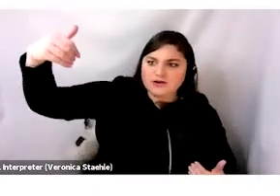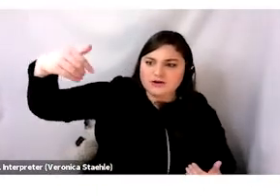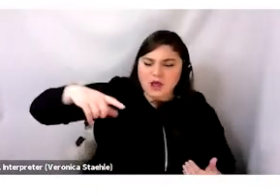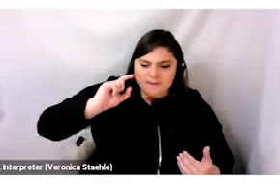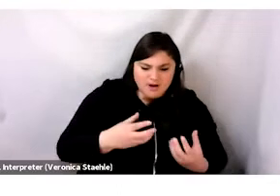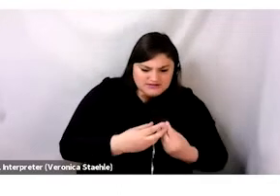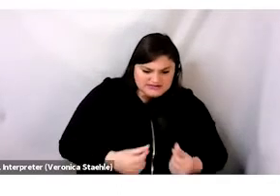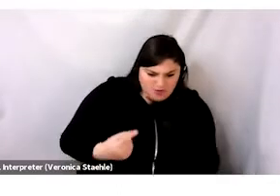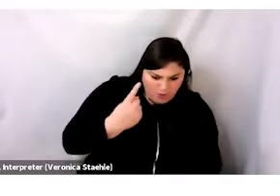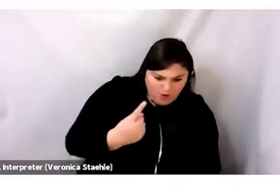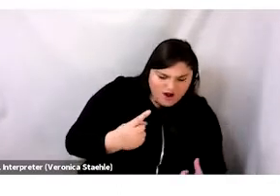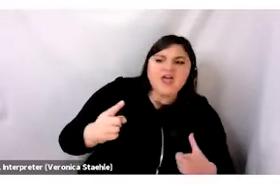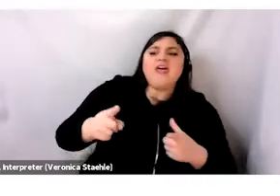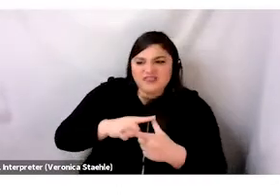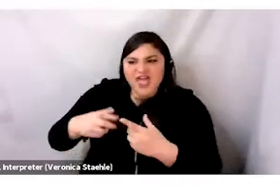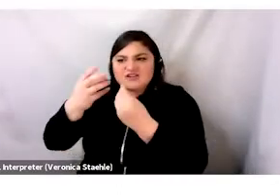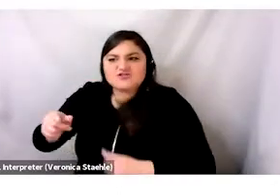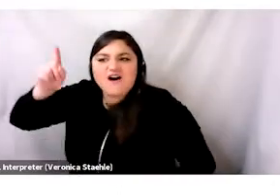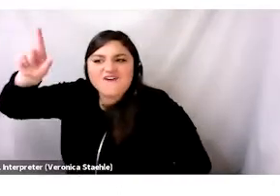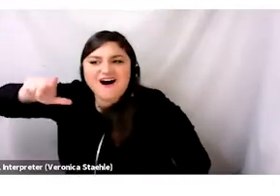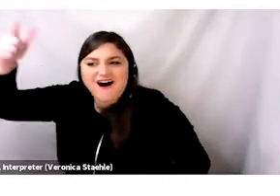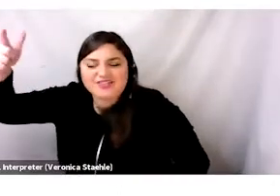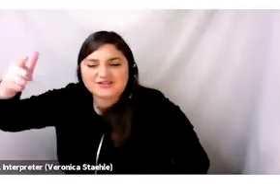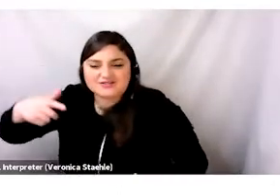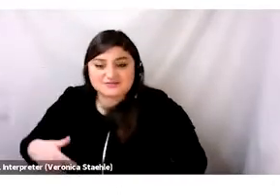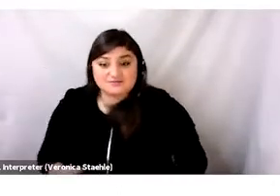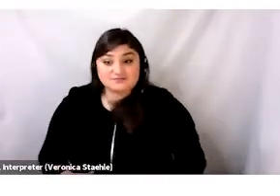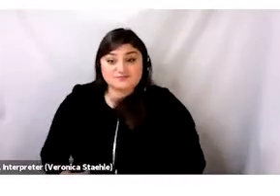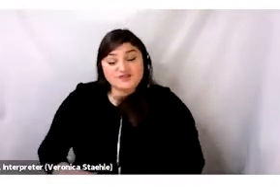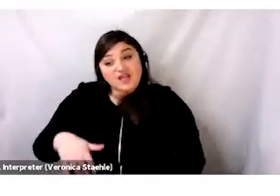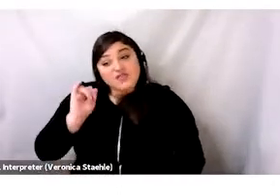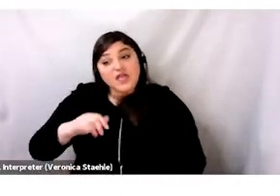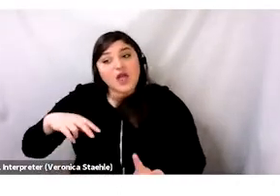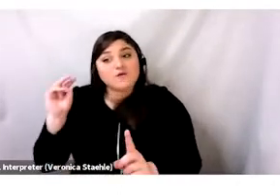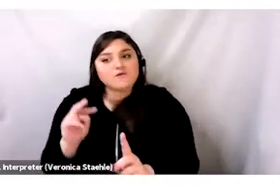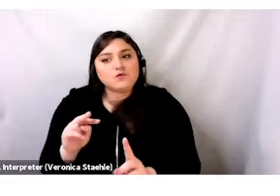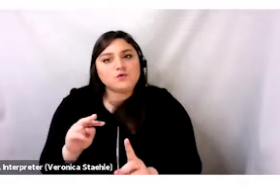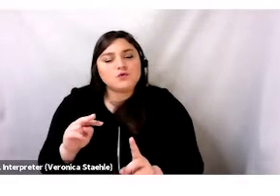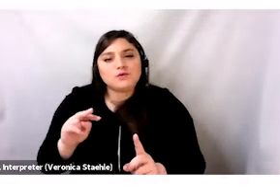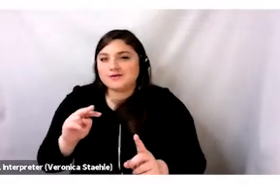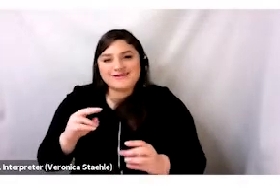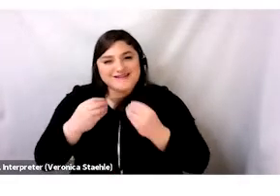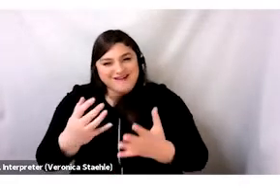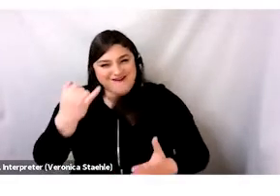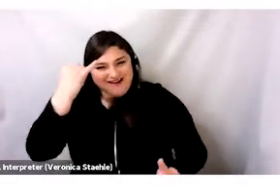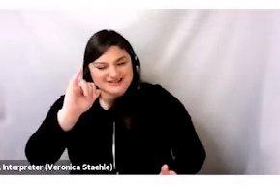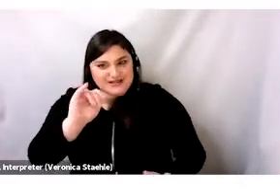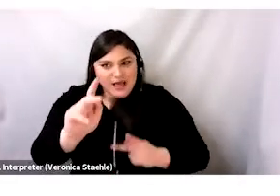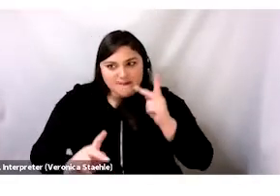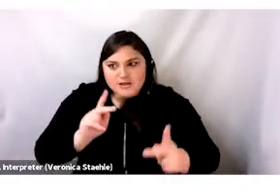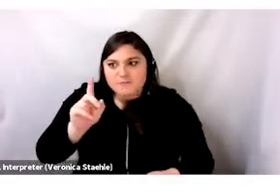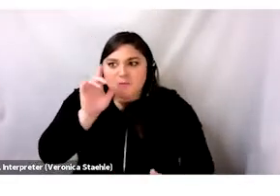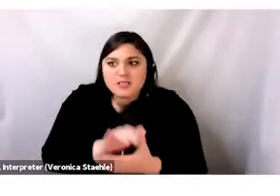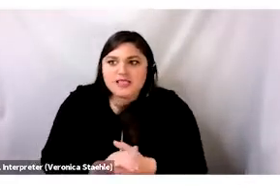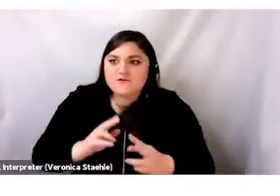other. This stance conveys the impression that human consciousness inhabits some separate